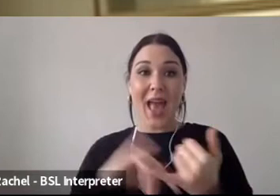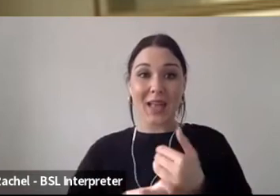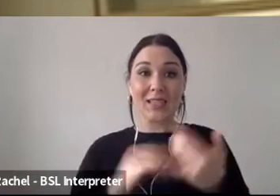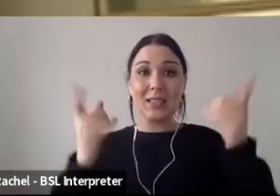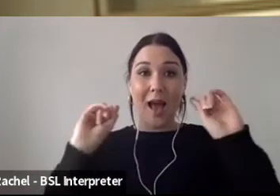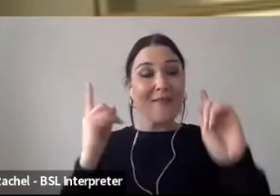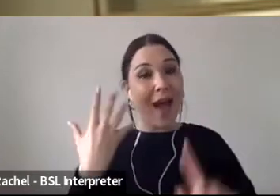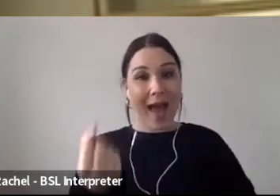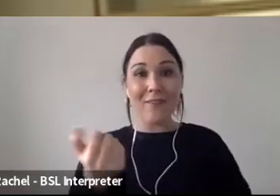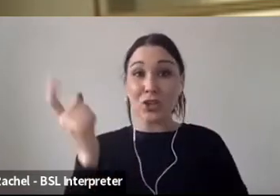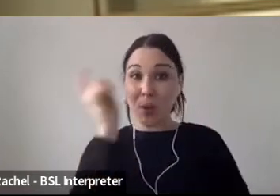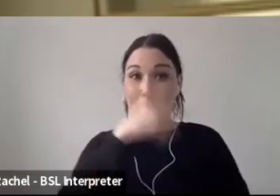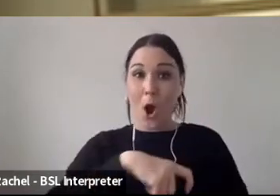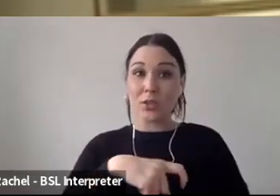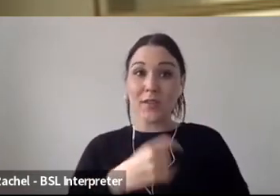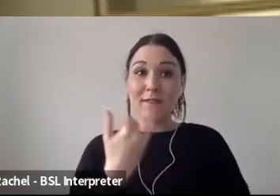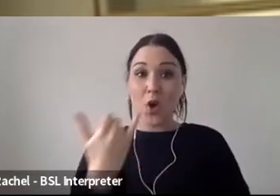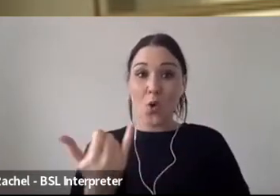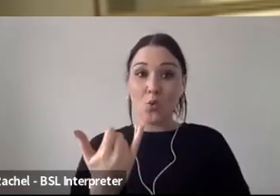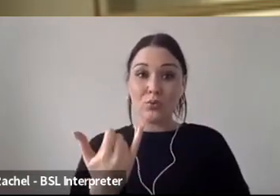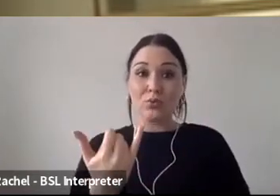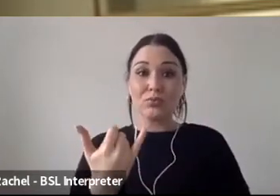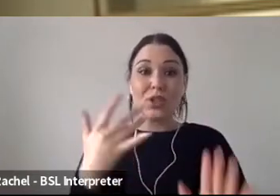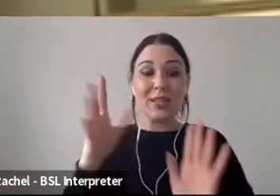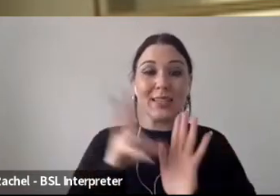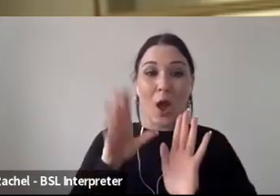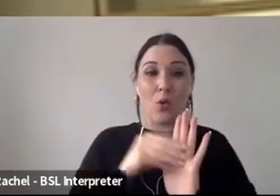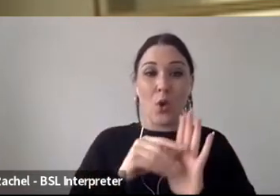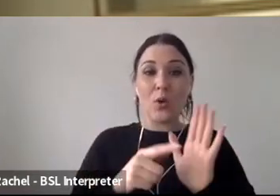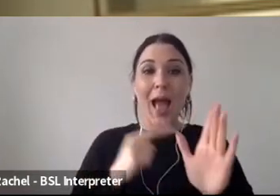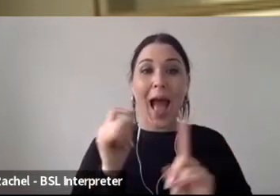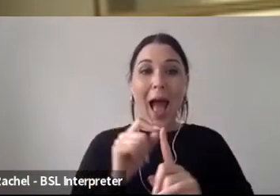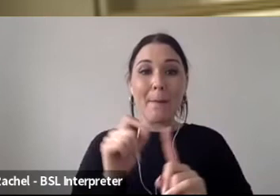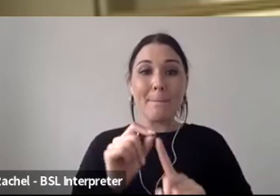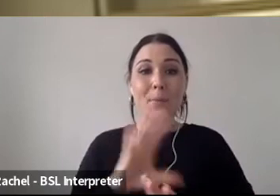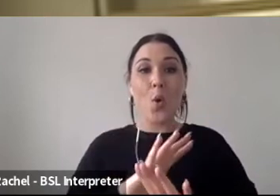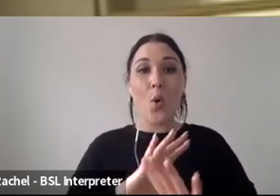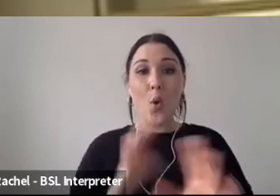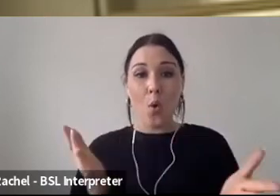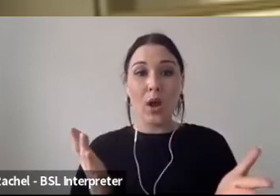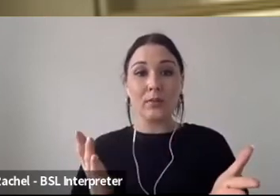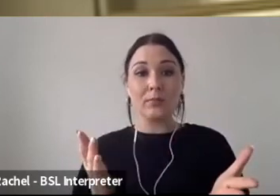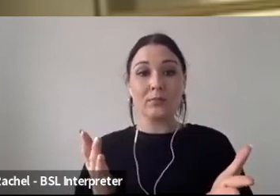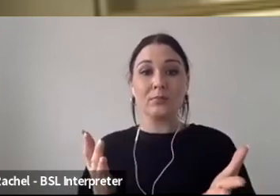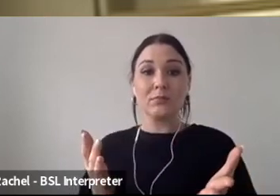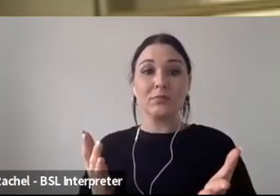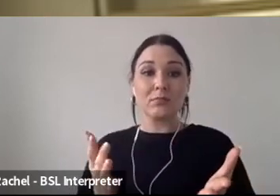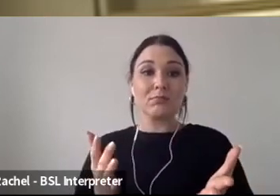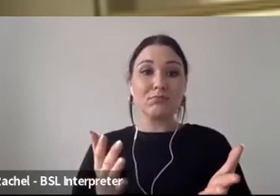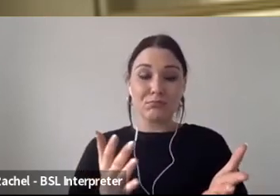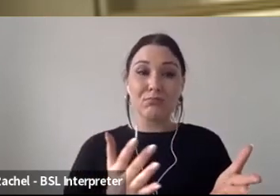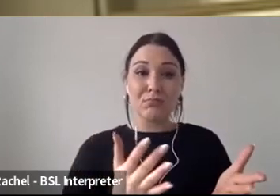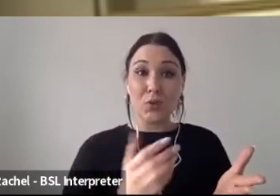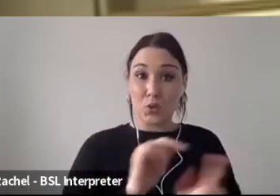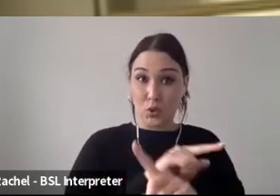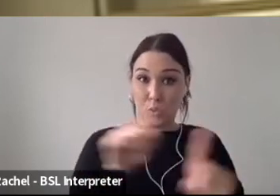a smartphone, so they could download an app, and or you could download your app and ask them to